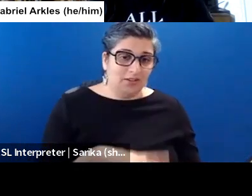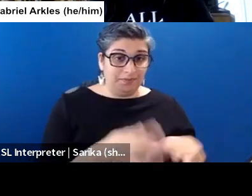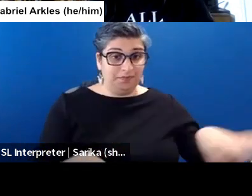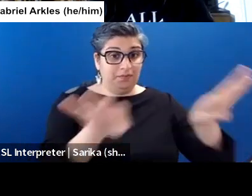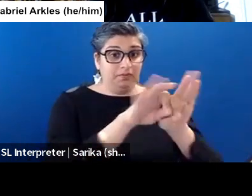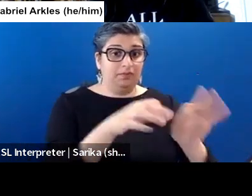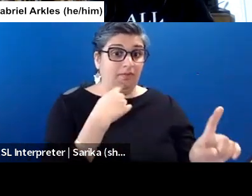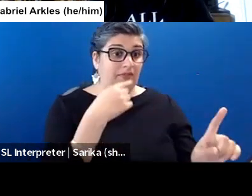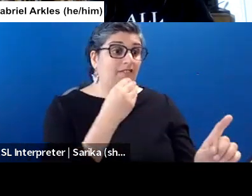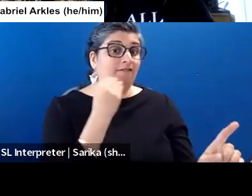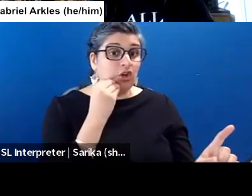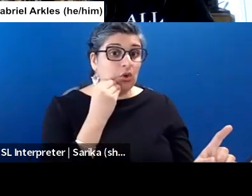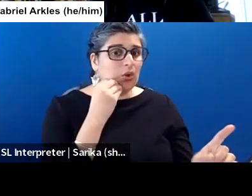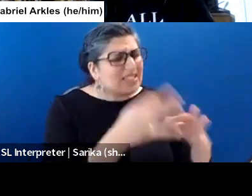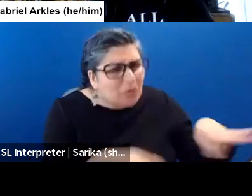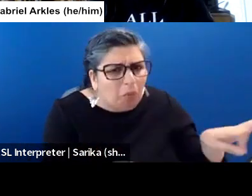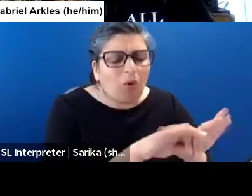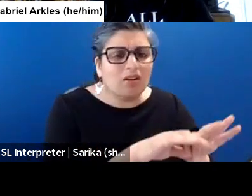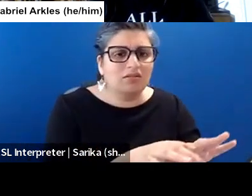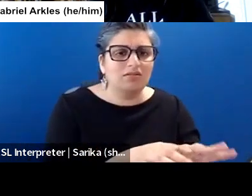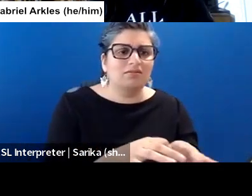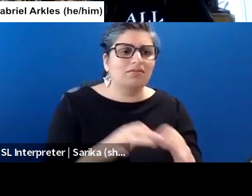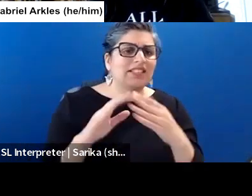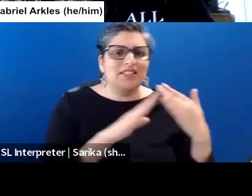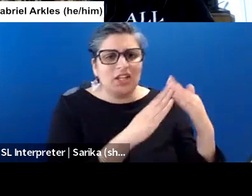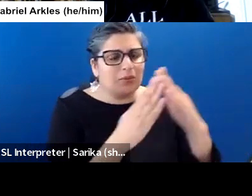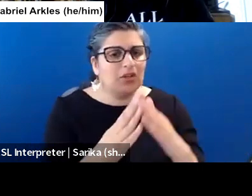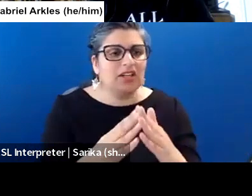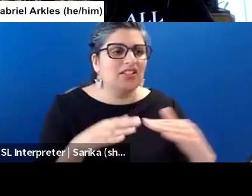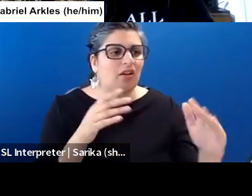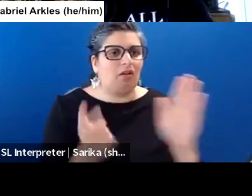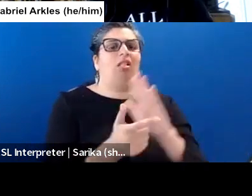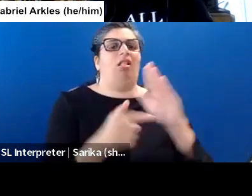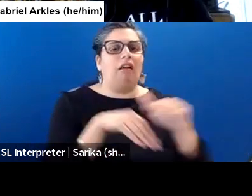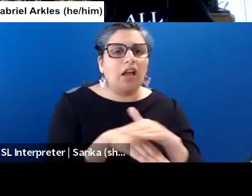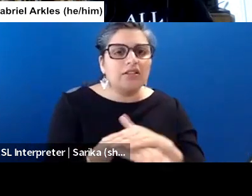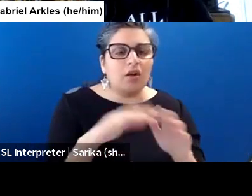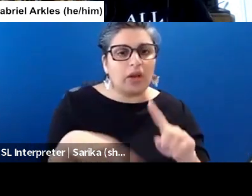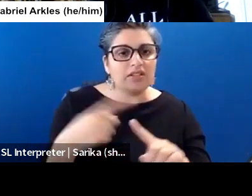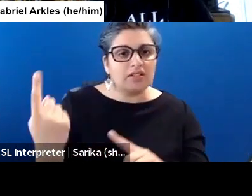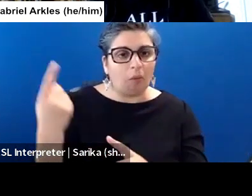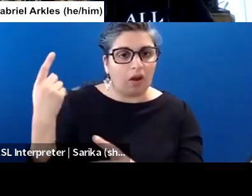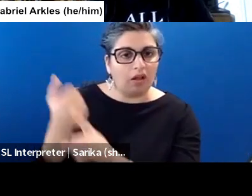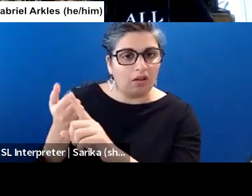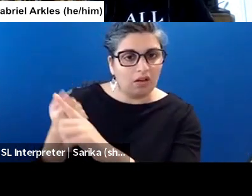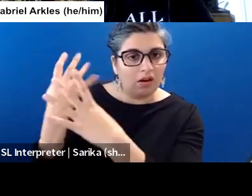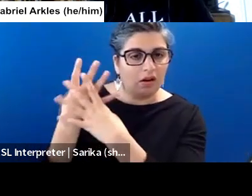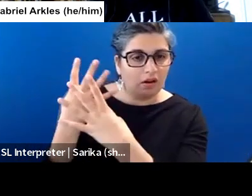is important. Food is community. Food, denying access to good food when someone is incarcerated